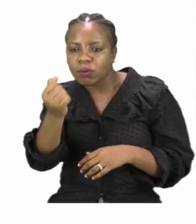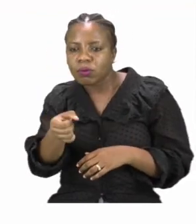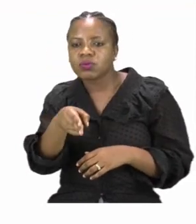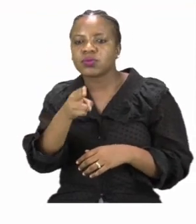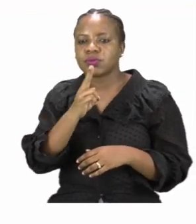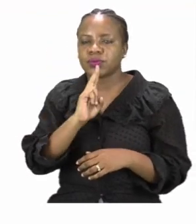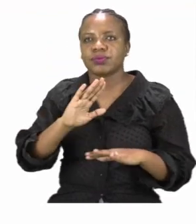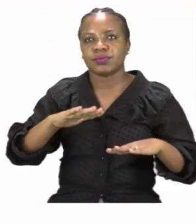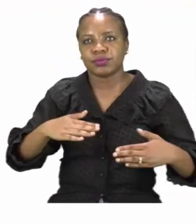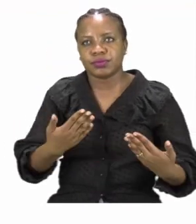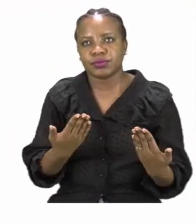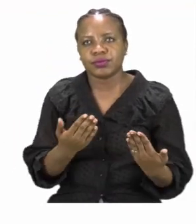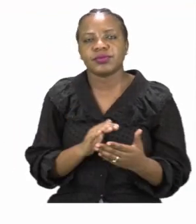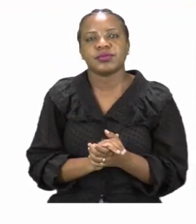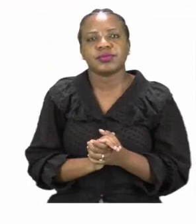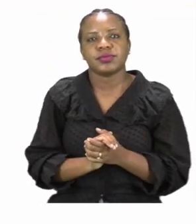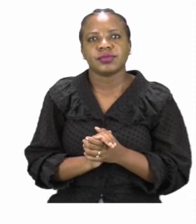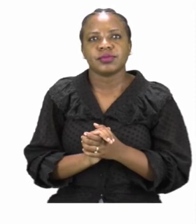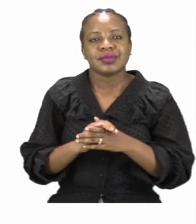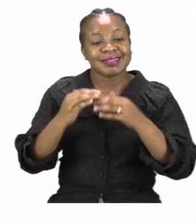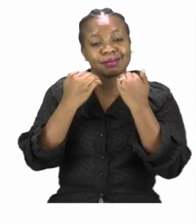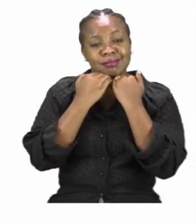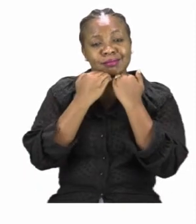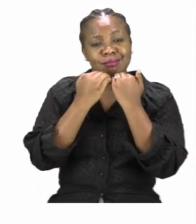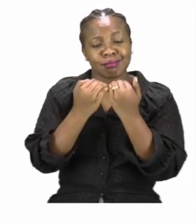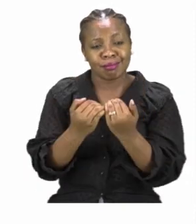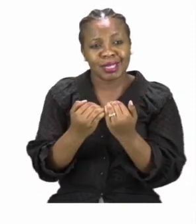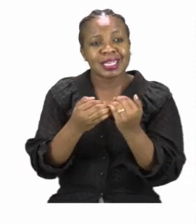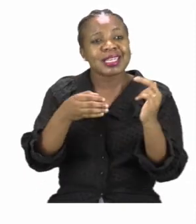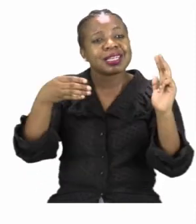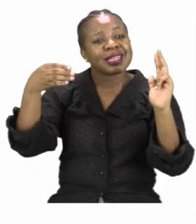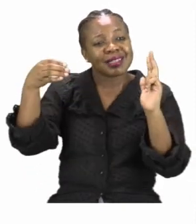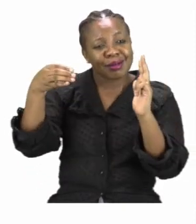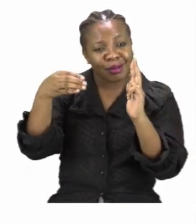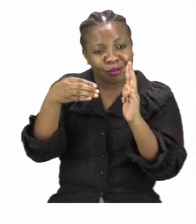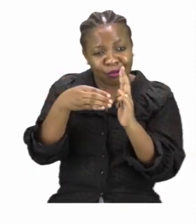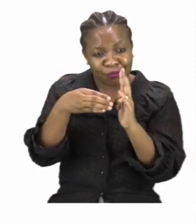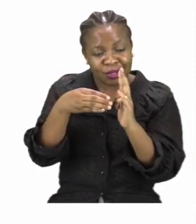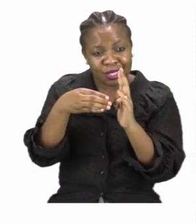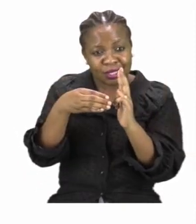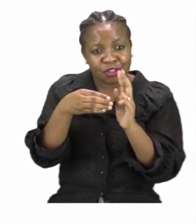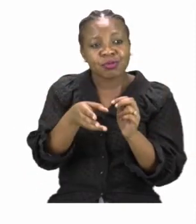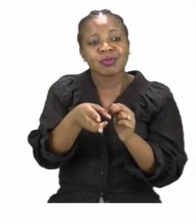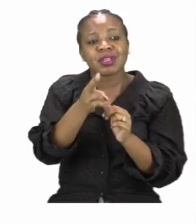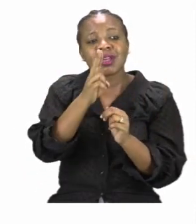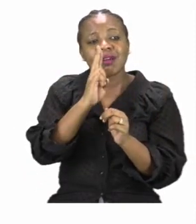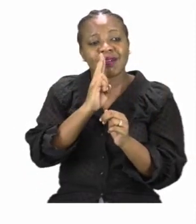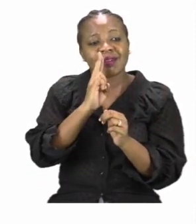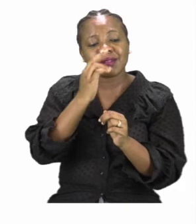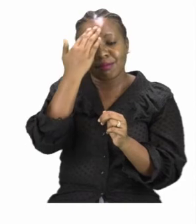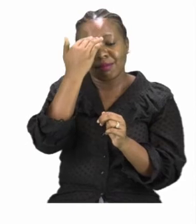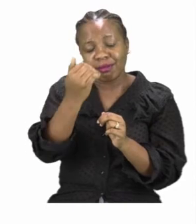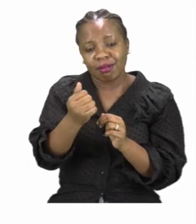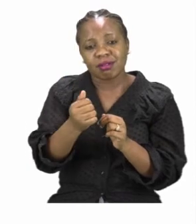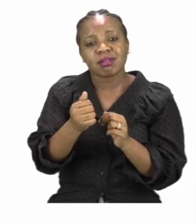very important, boys and girls, in our society that we respond correctly. Now, if someone